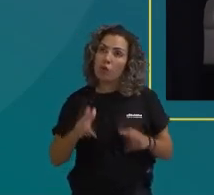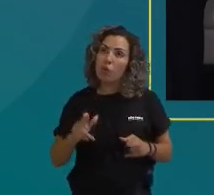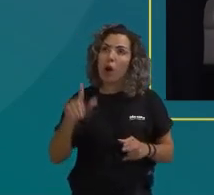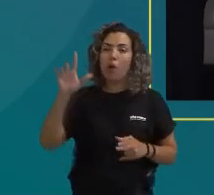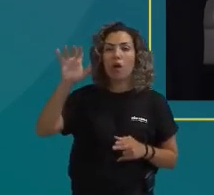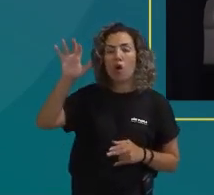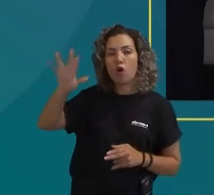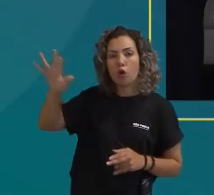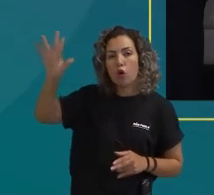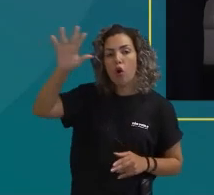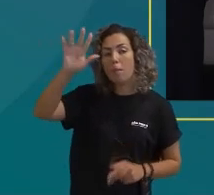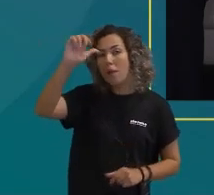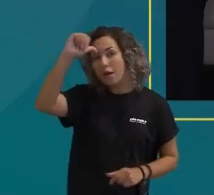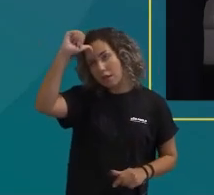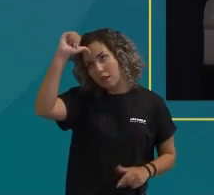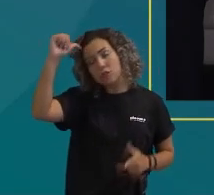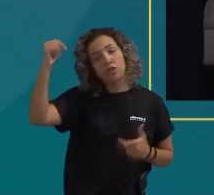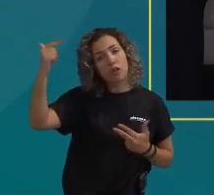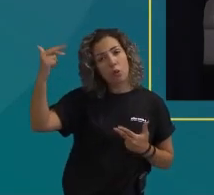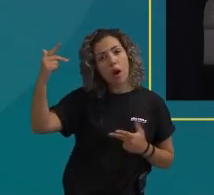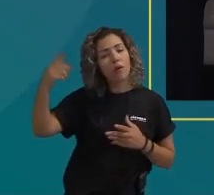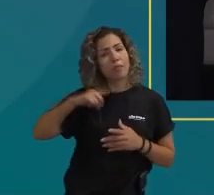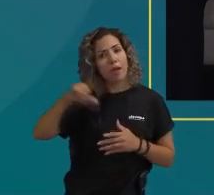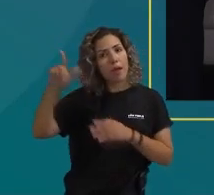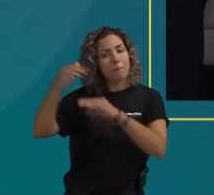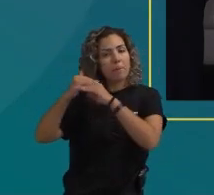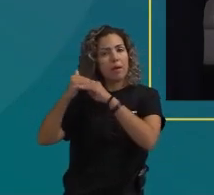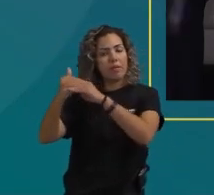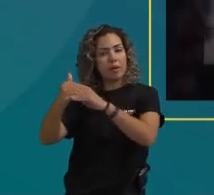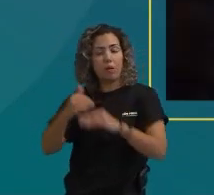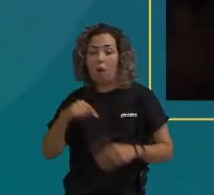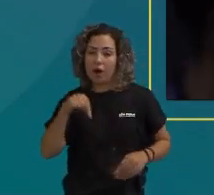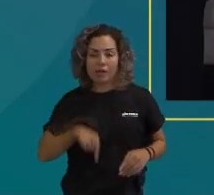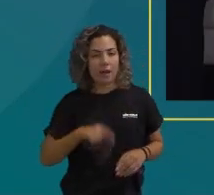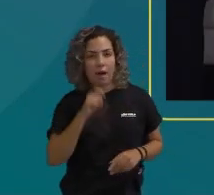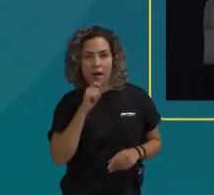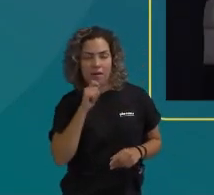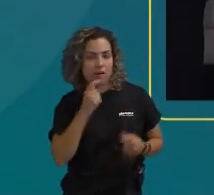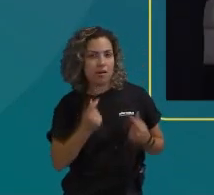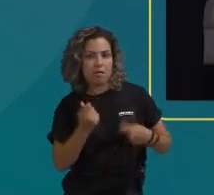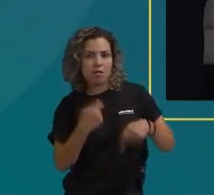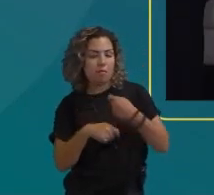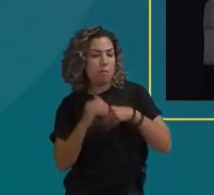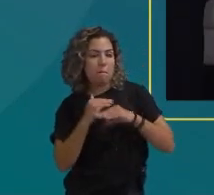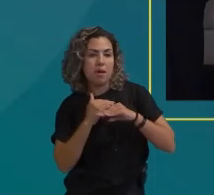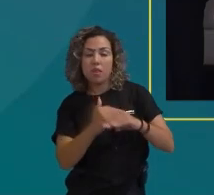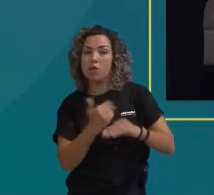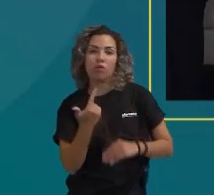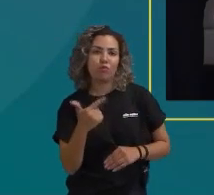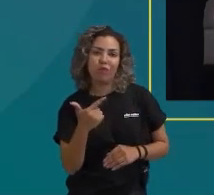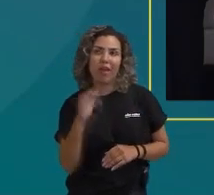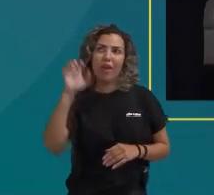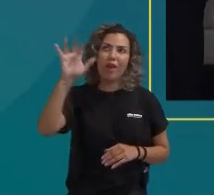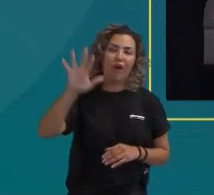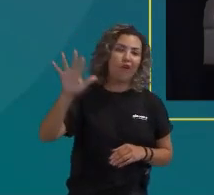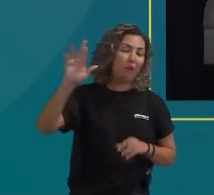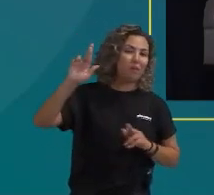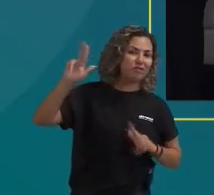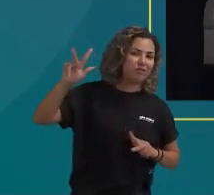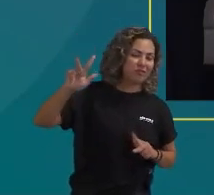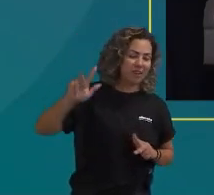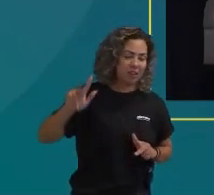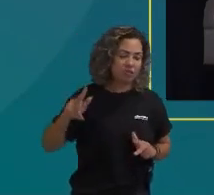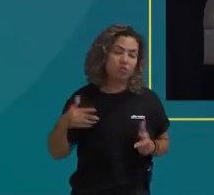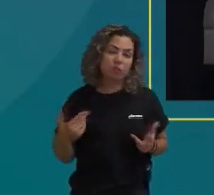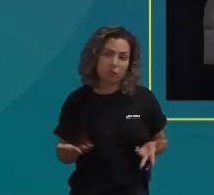So, but we don't have the economic standards as Europe. So, even Amartya Sen wrote about it. So, this is the